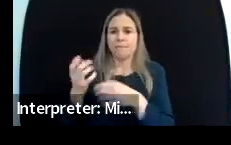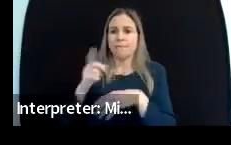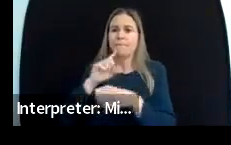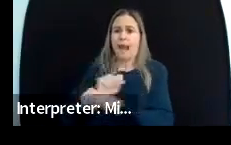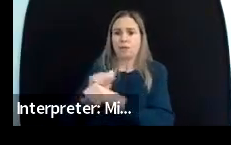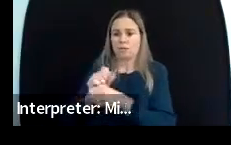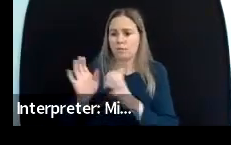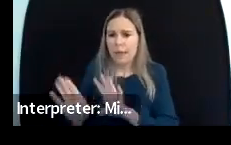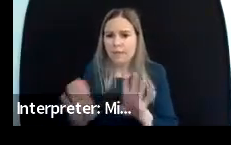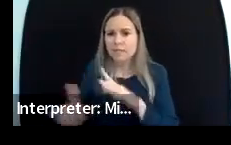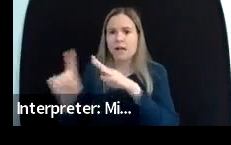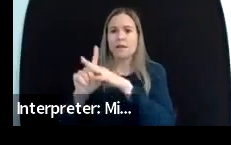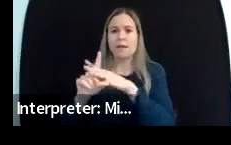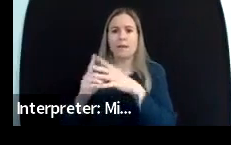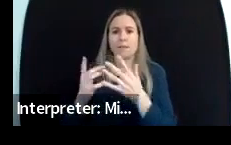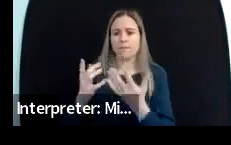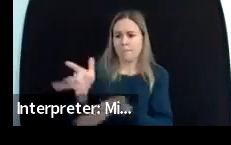behaviors, etc.